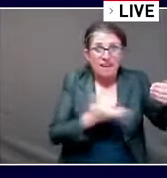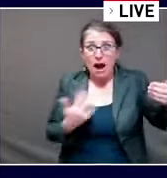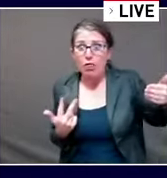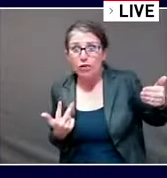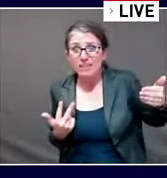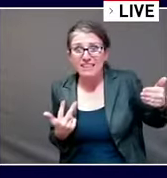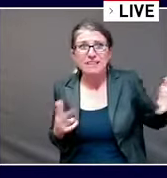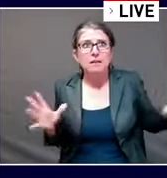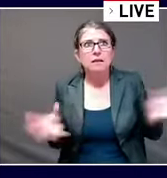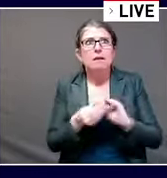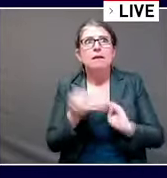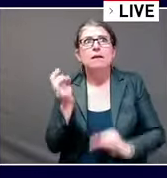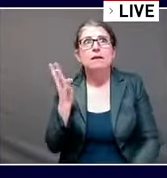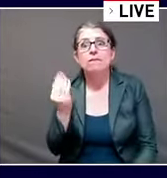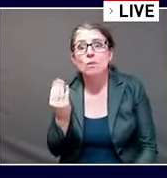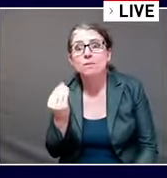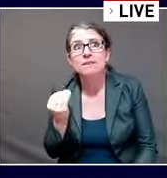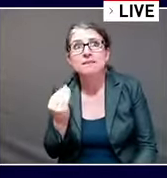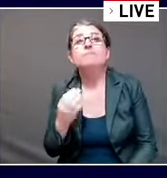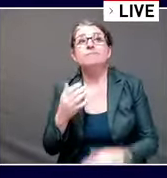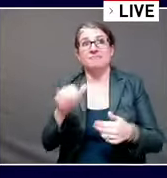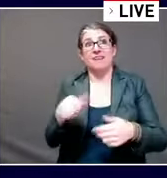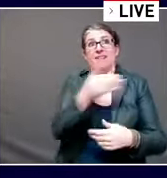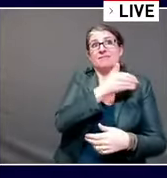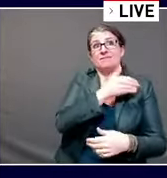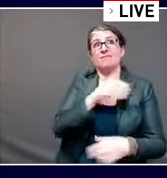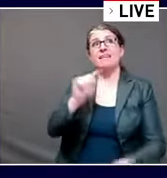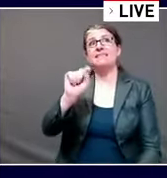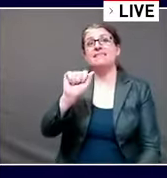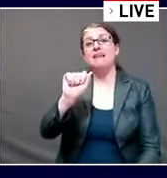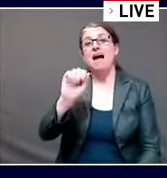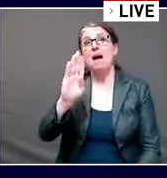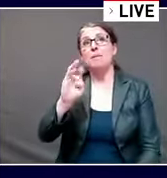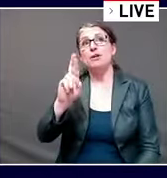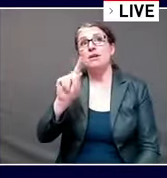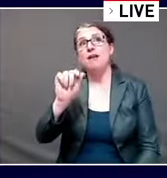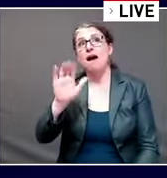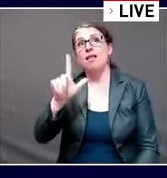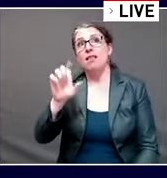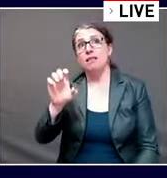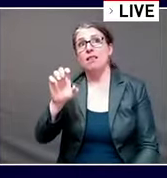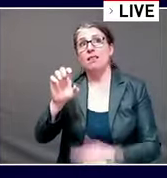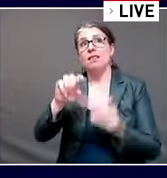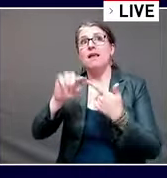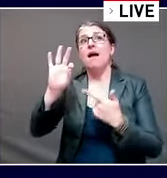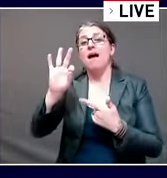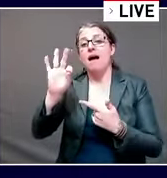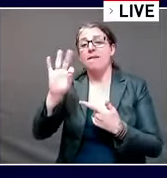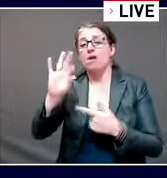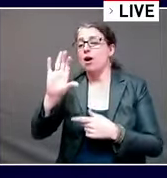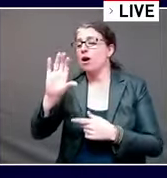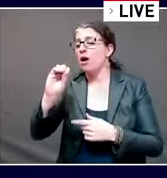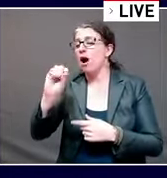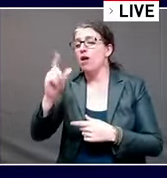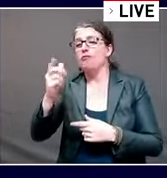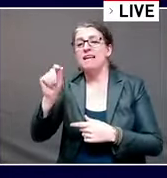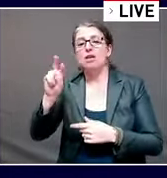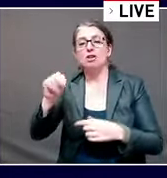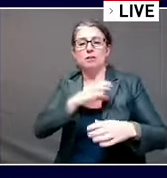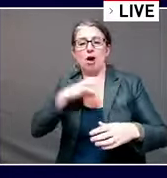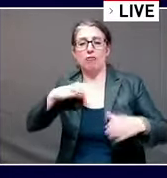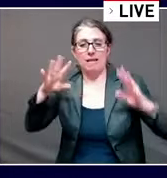Congregation, where we are aware of 3 cases. At the Worcester Wreath Company, also where we're aware of 3 cases. At the